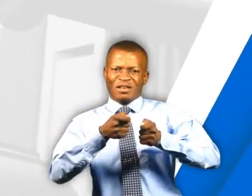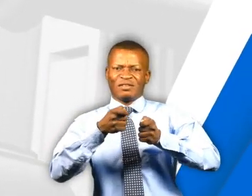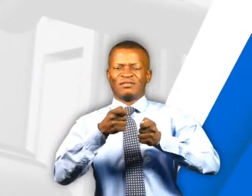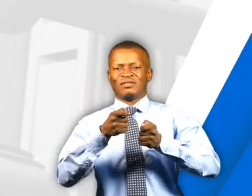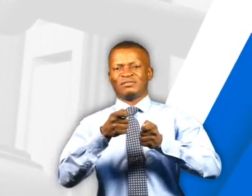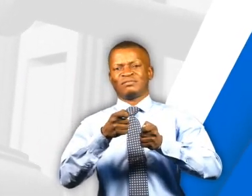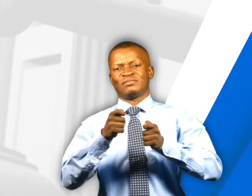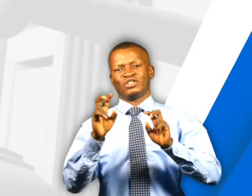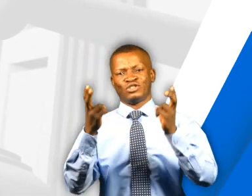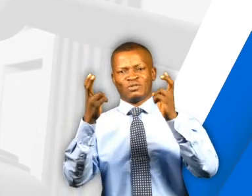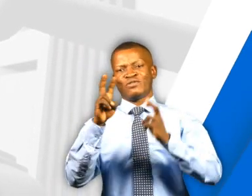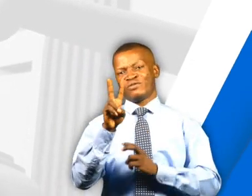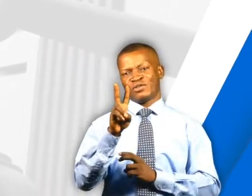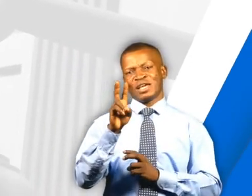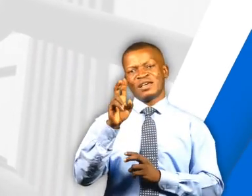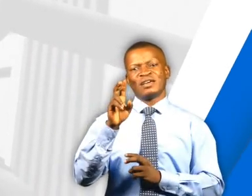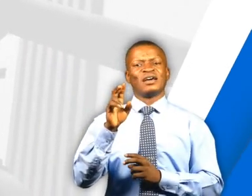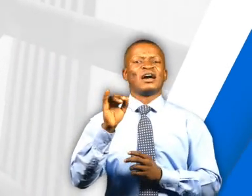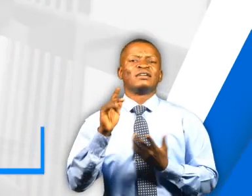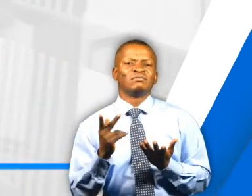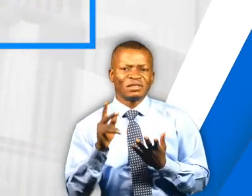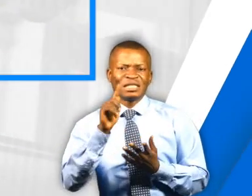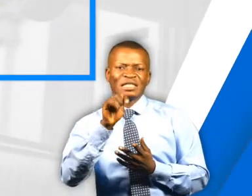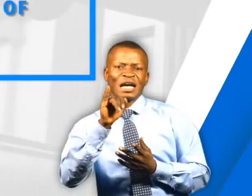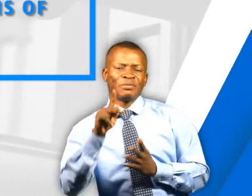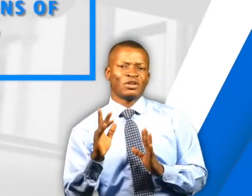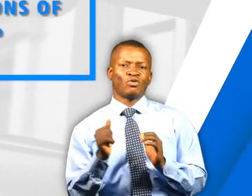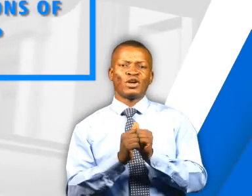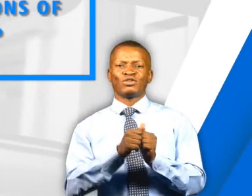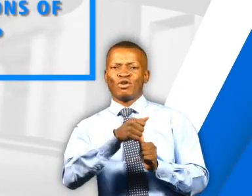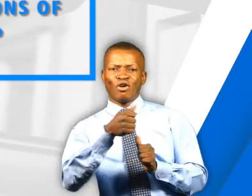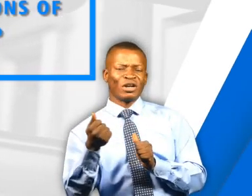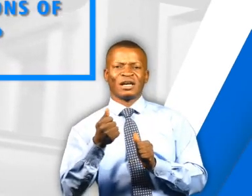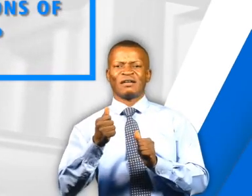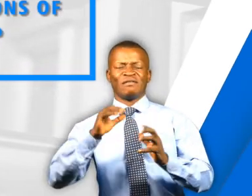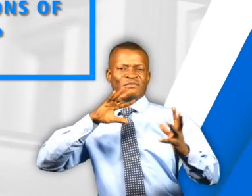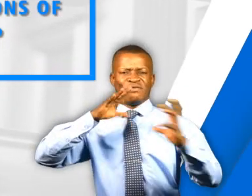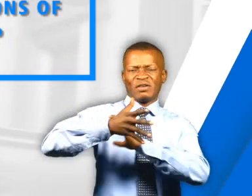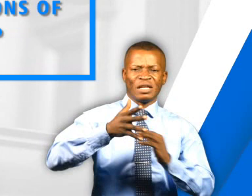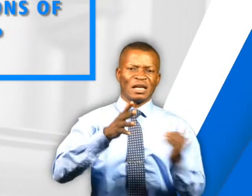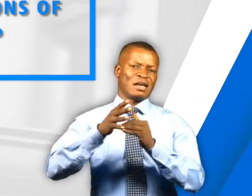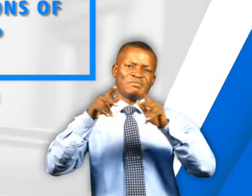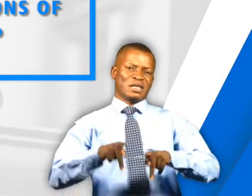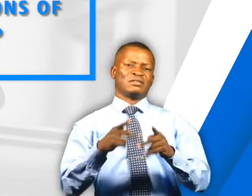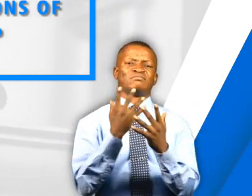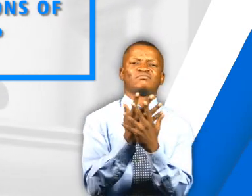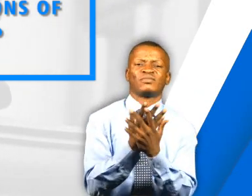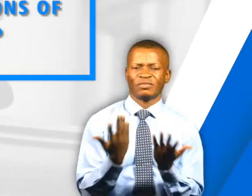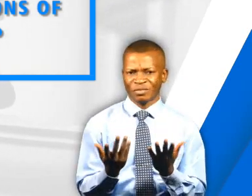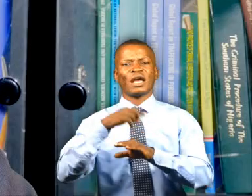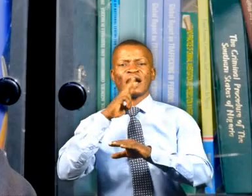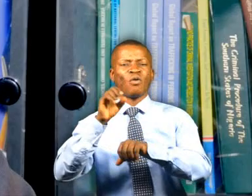of trafficking cases, DIP cases, and we have 8 convictions of violence against person act